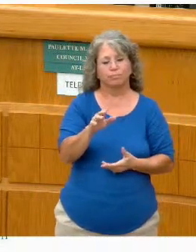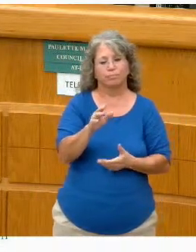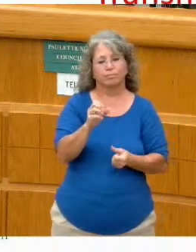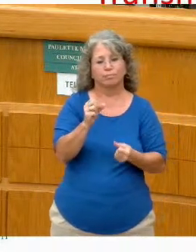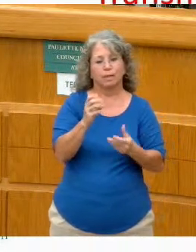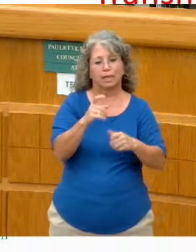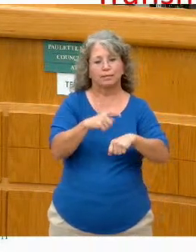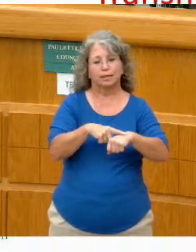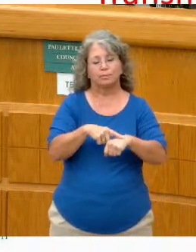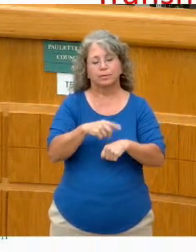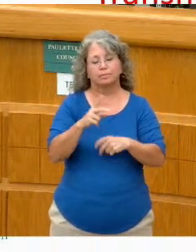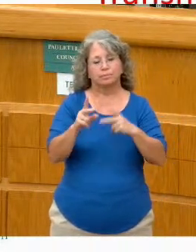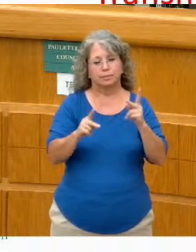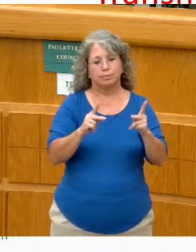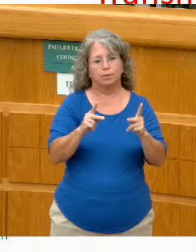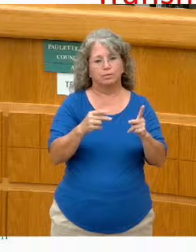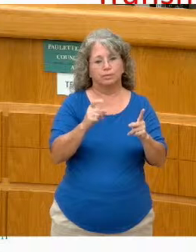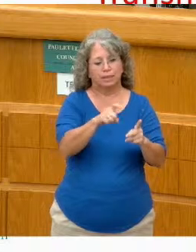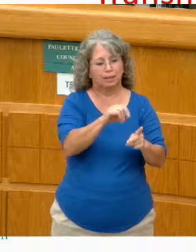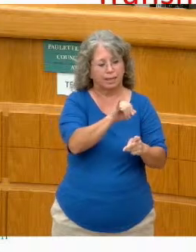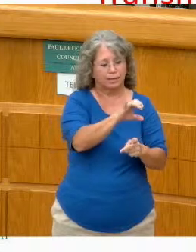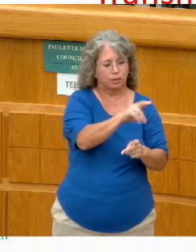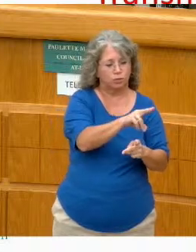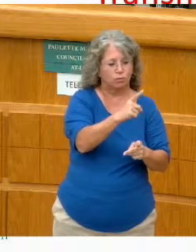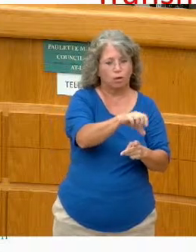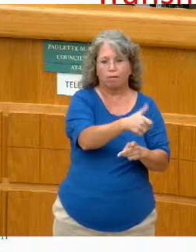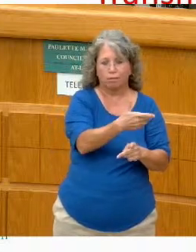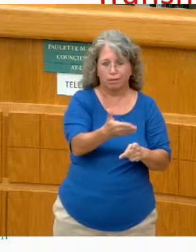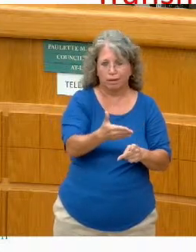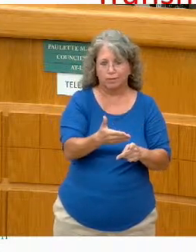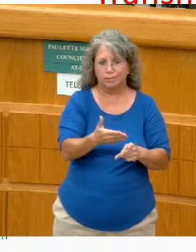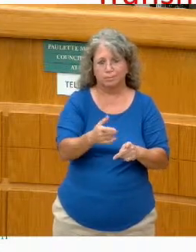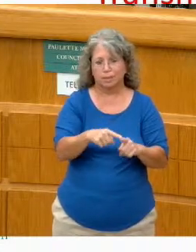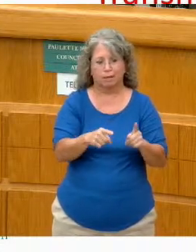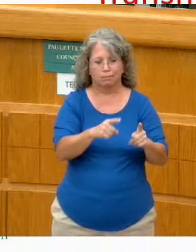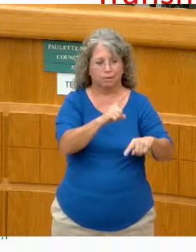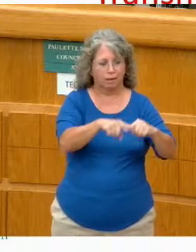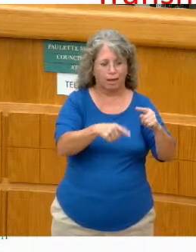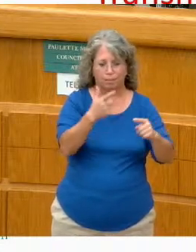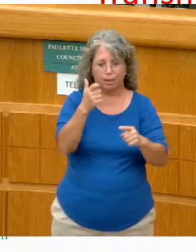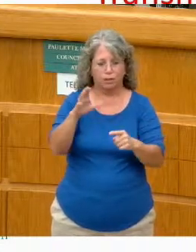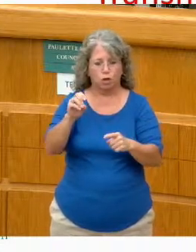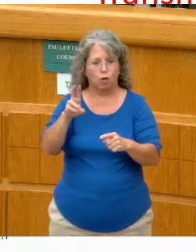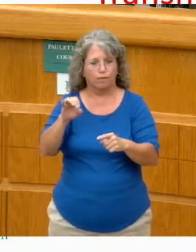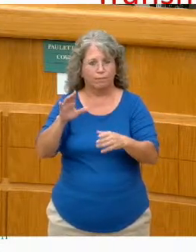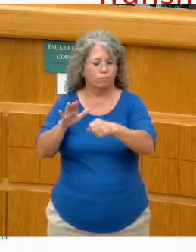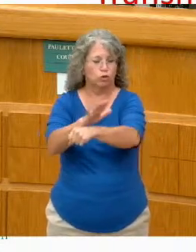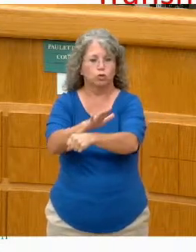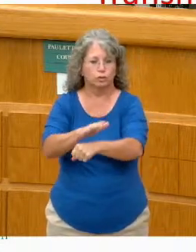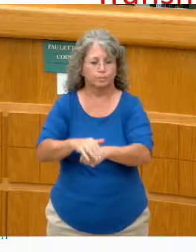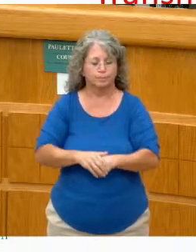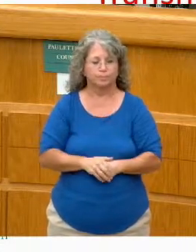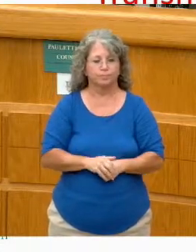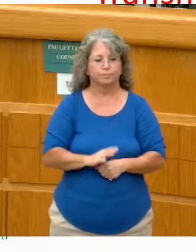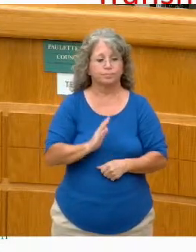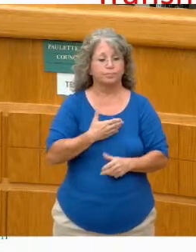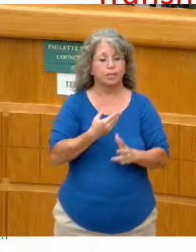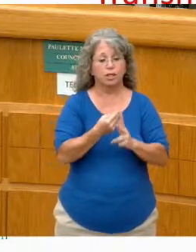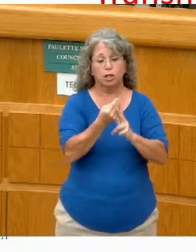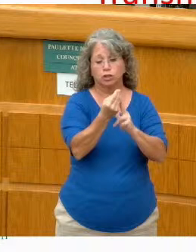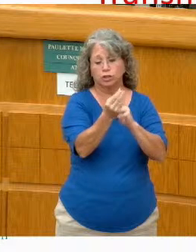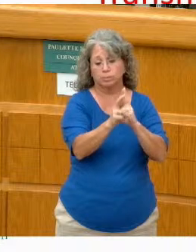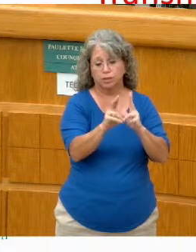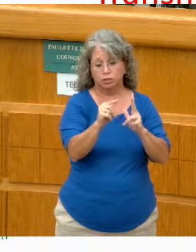ICU. The transmission rate is around 1, plus or minus 0.1, depending upon the model we look